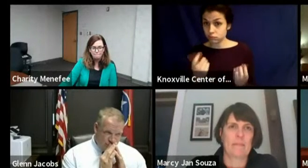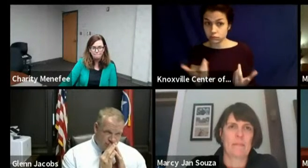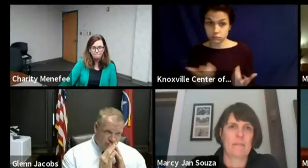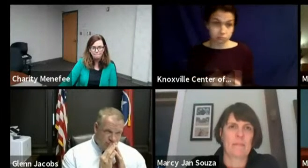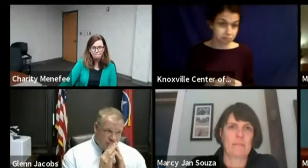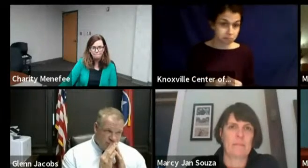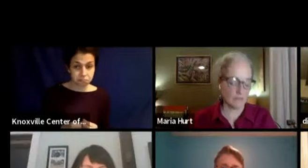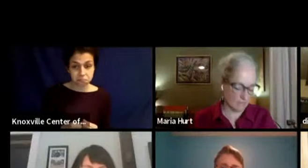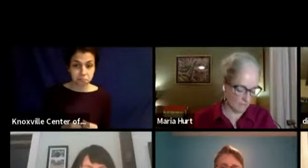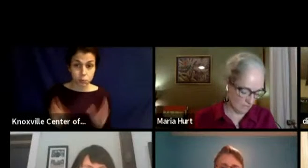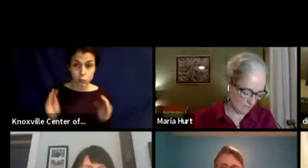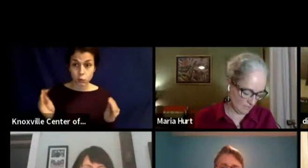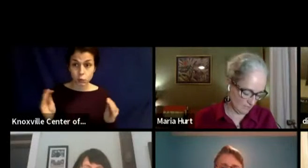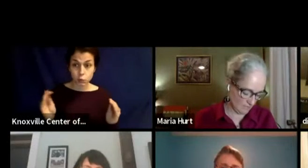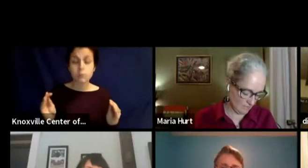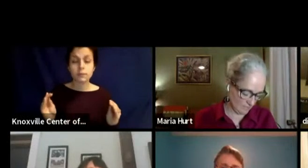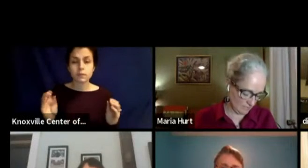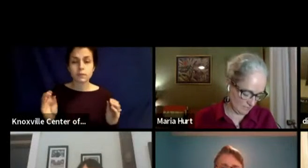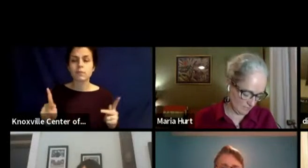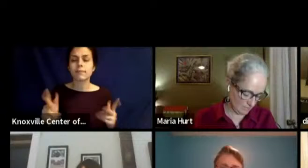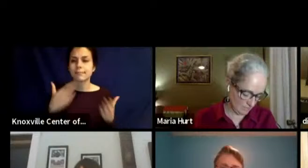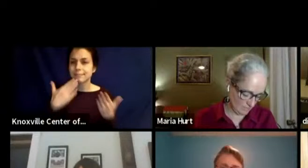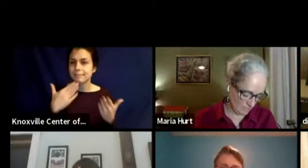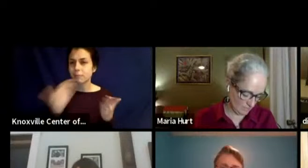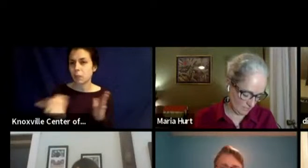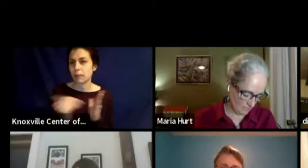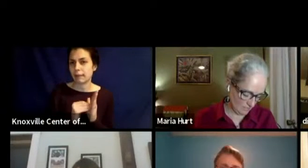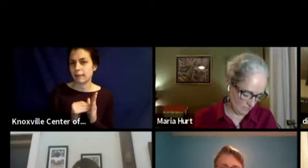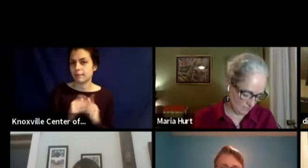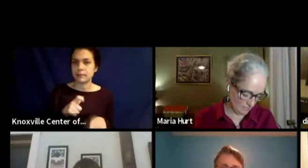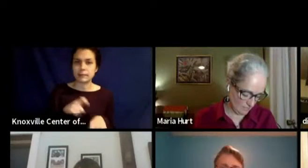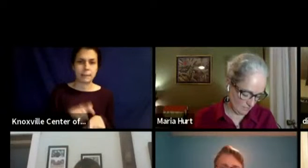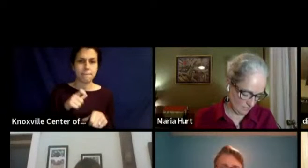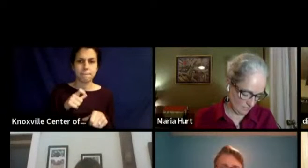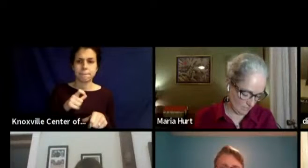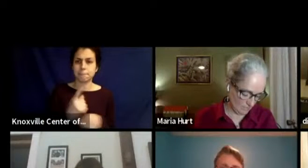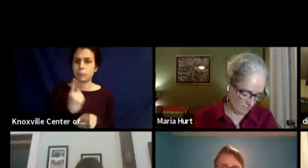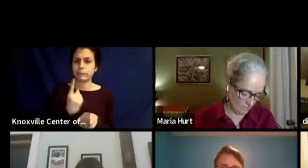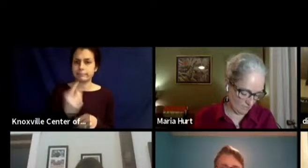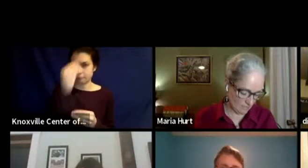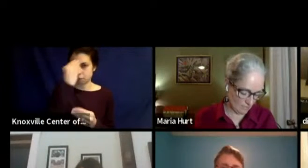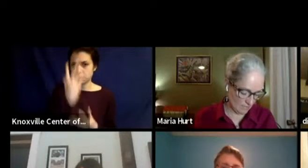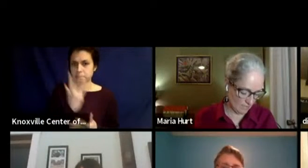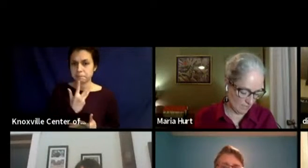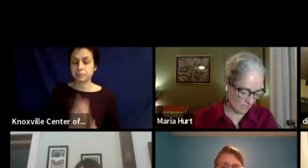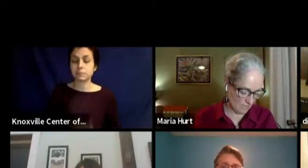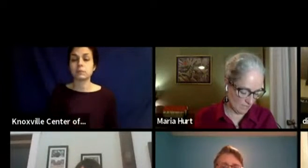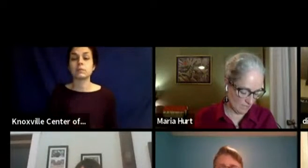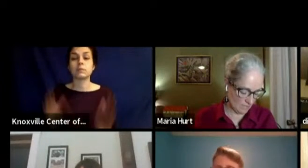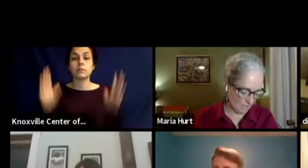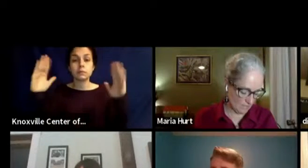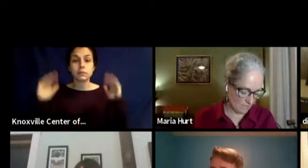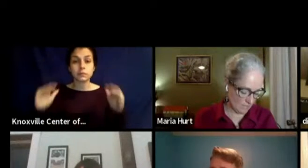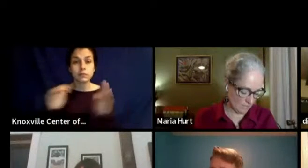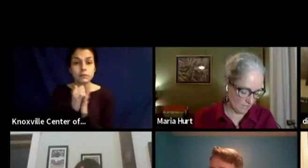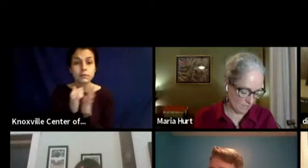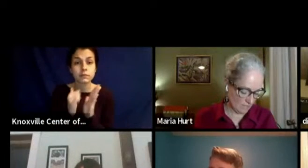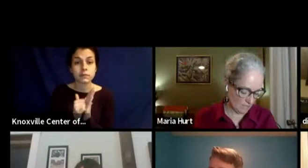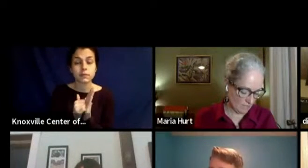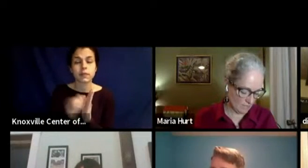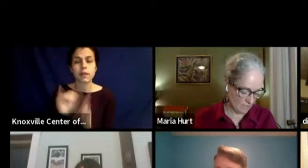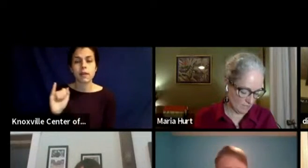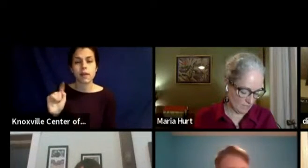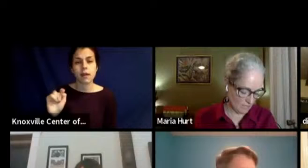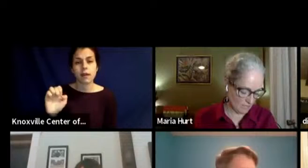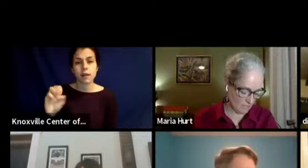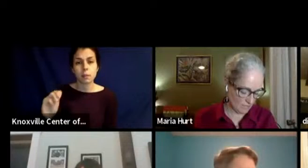If not, again, thanks for that timely information. The next item on the agenda, item 8, is